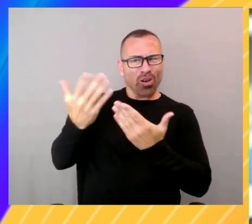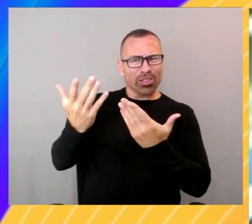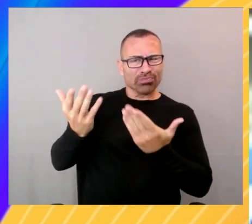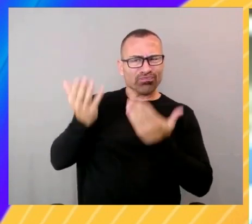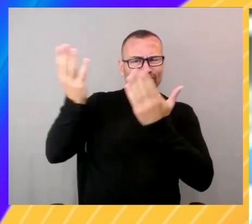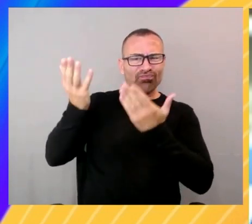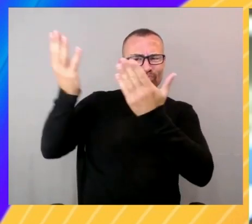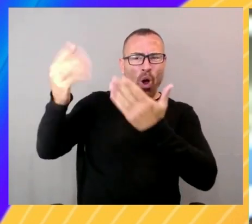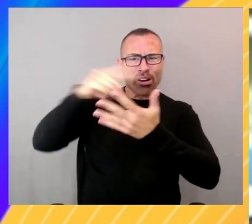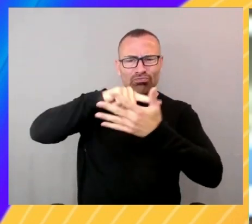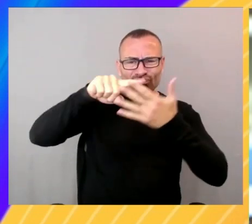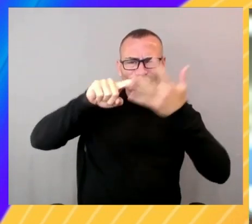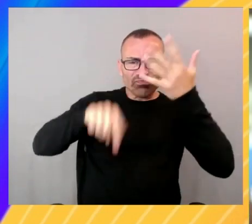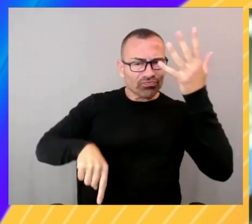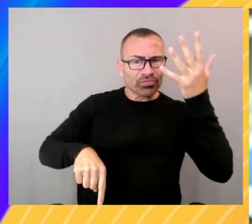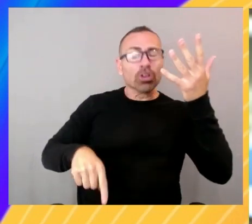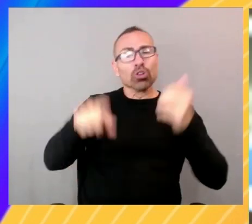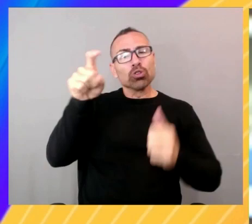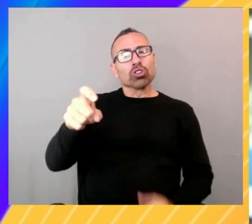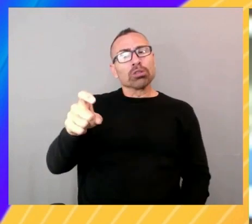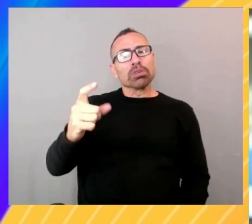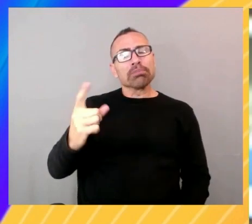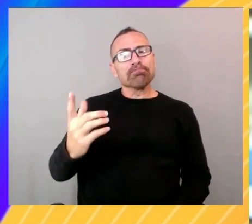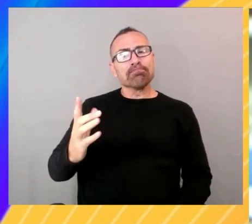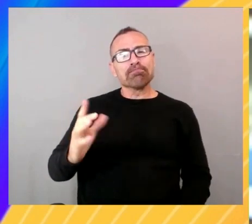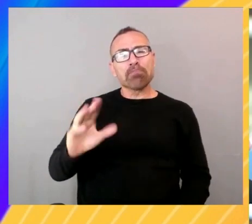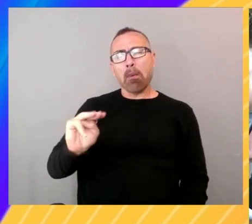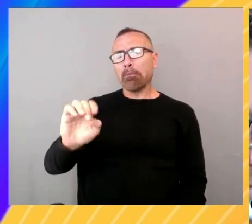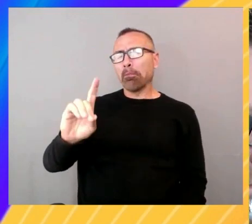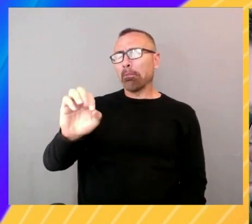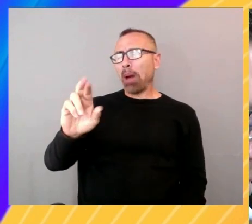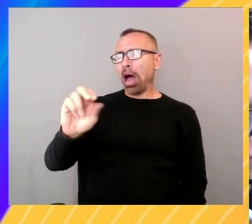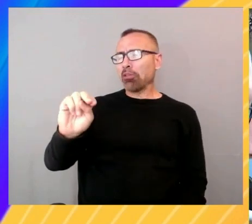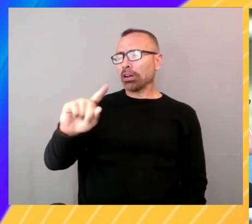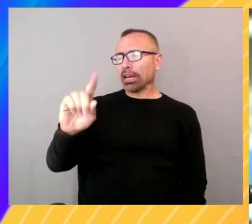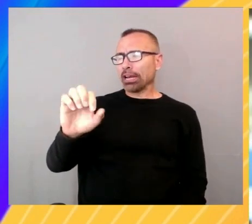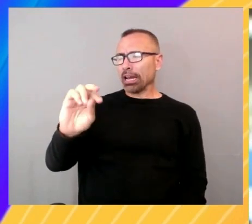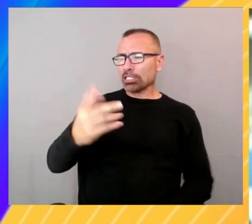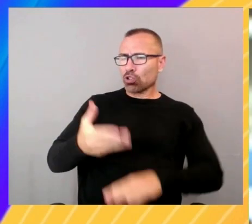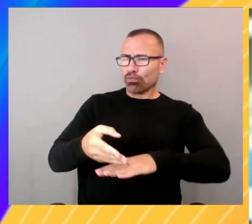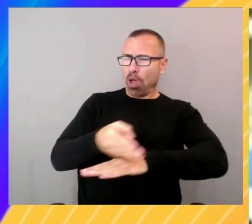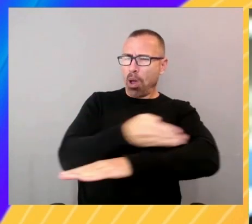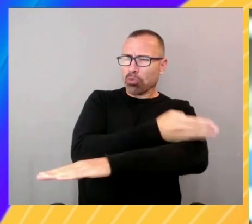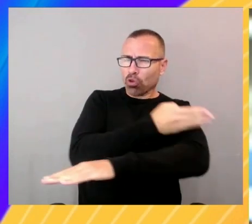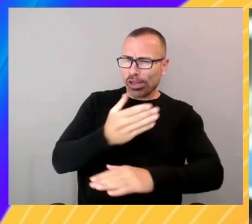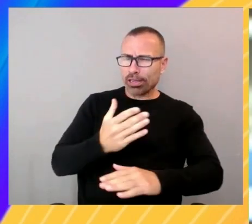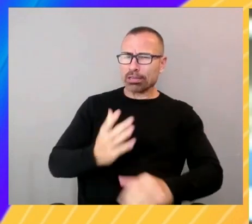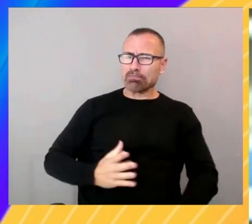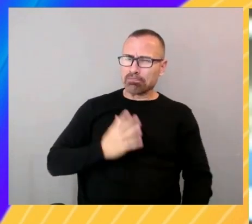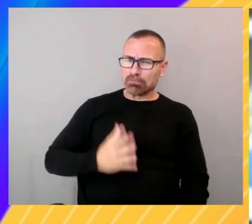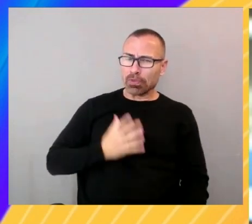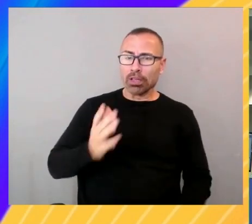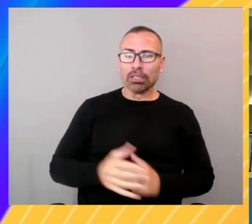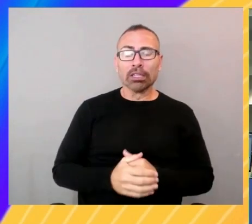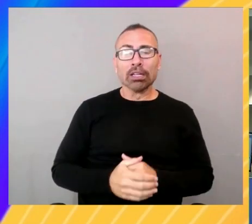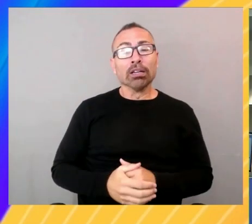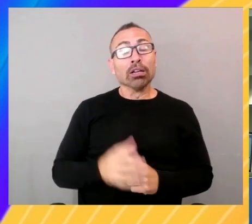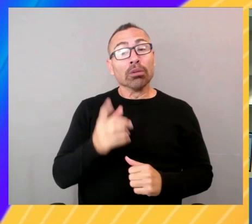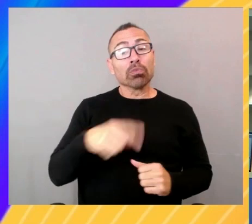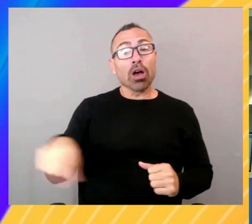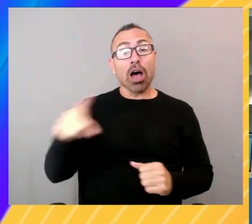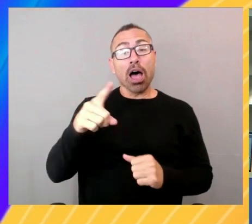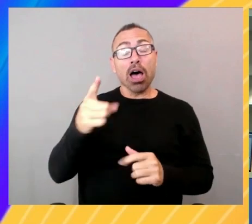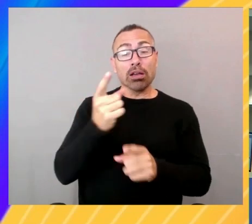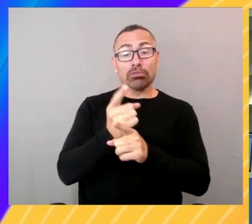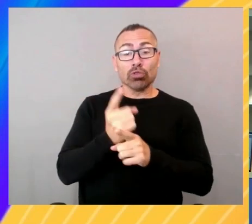wherever possible as you migrate. And cloud operations is, I think, always top of our list as we work with customers. This should be one